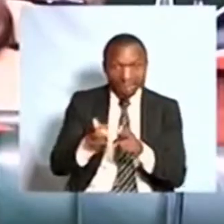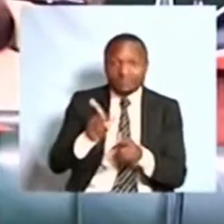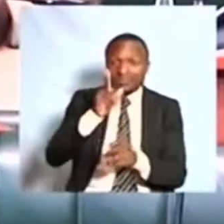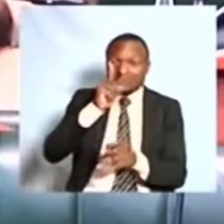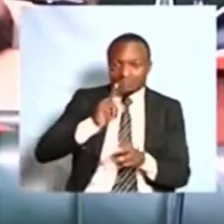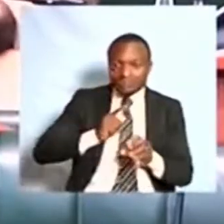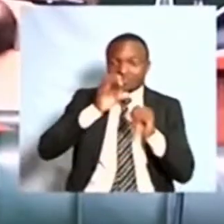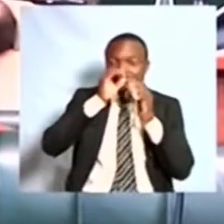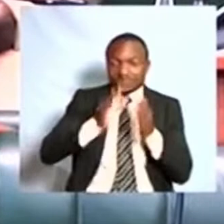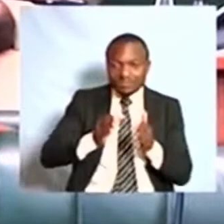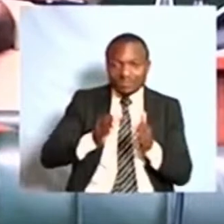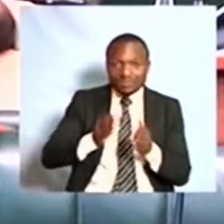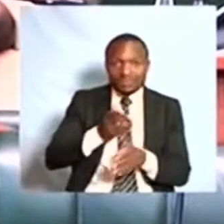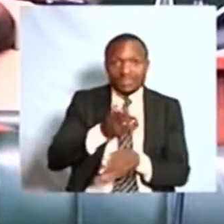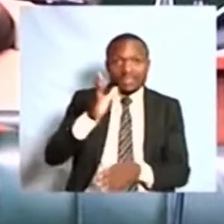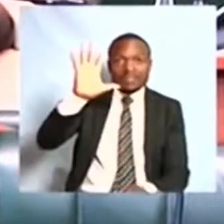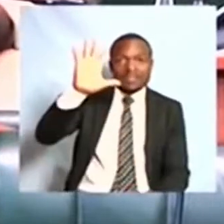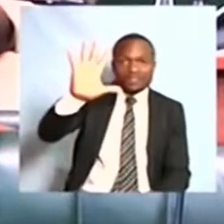There were